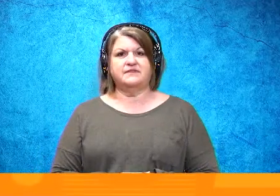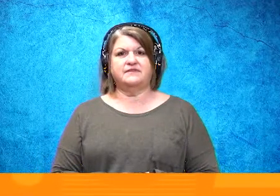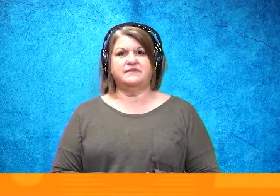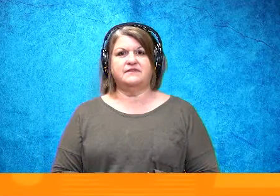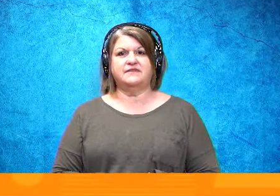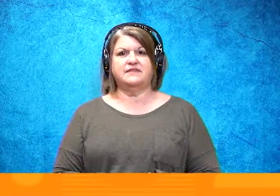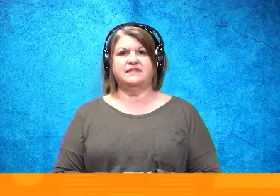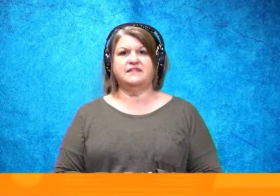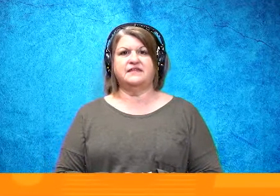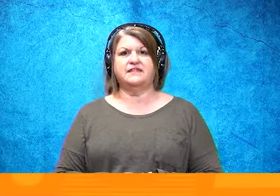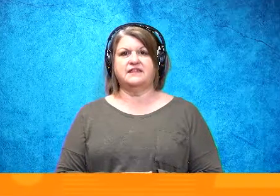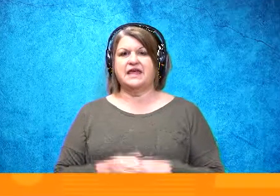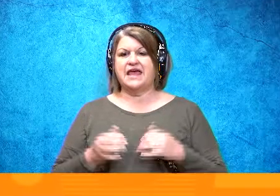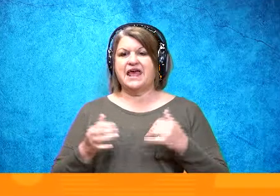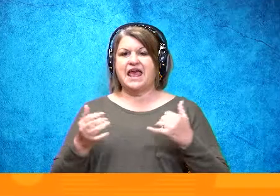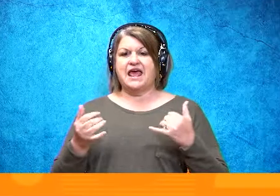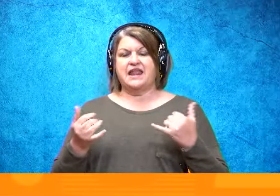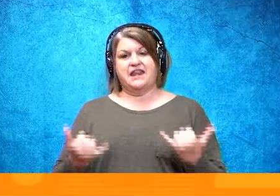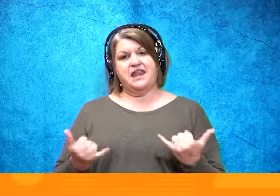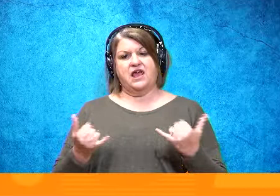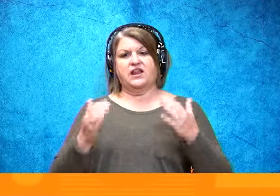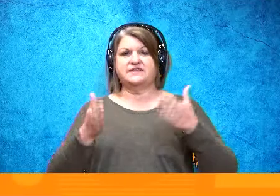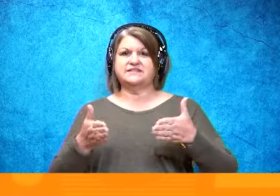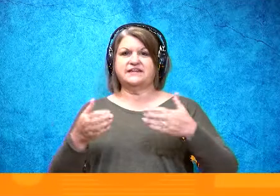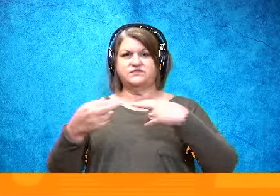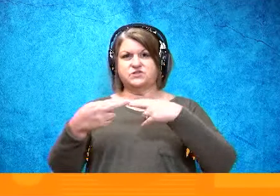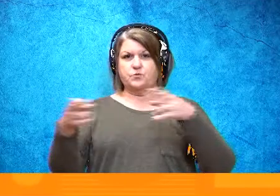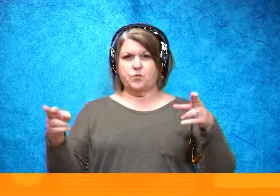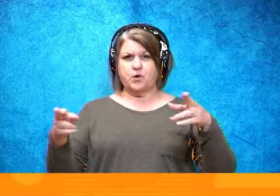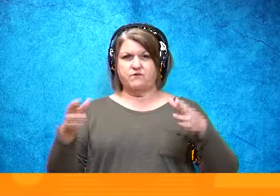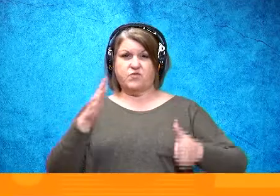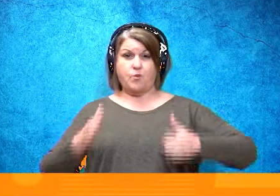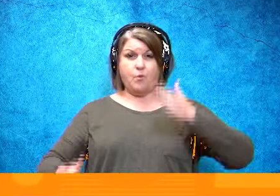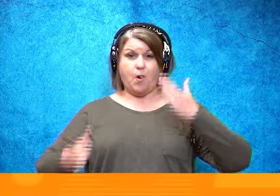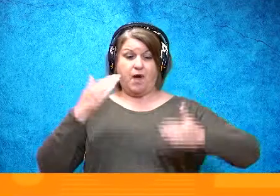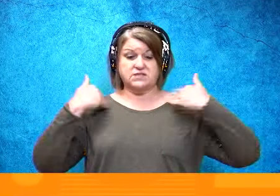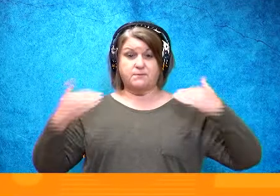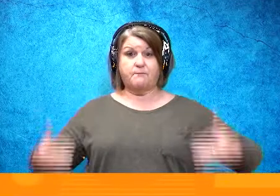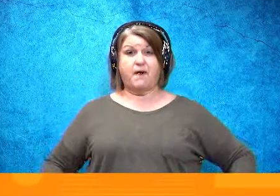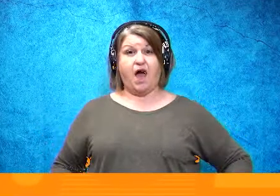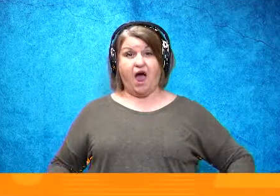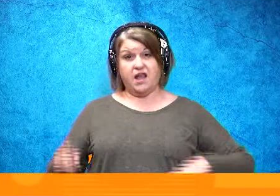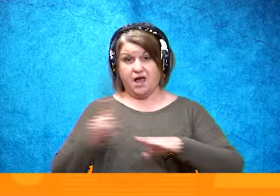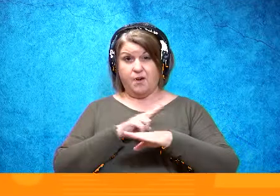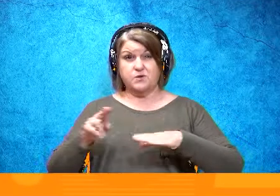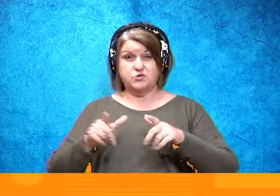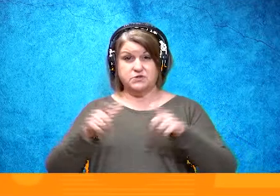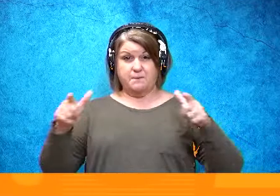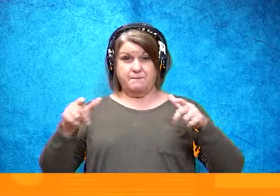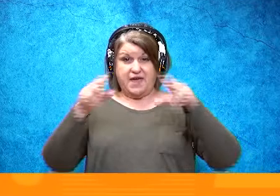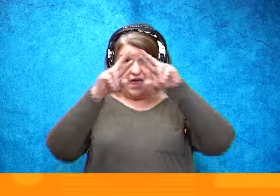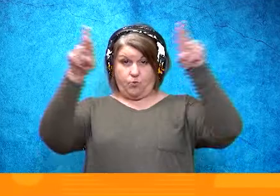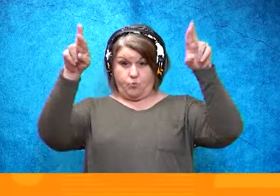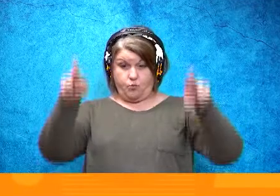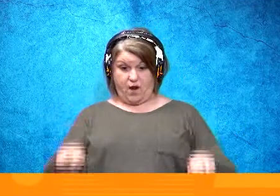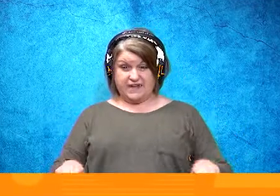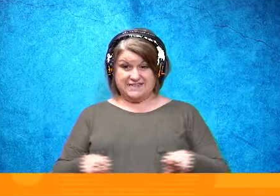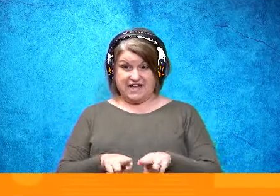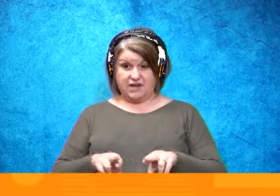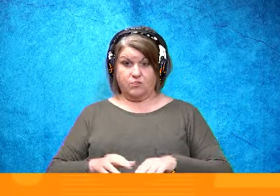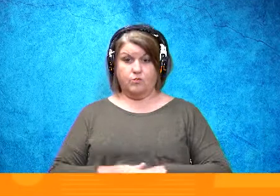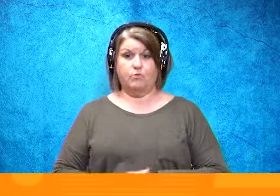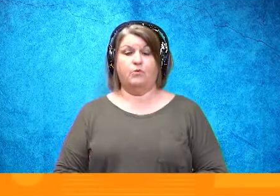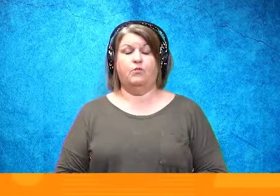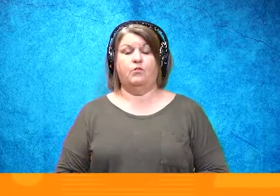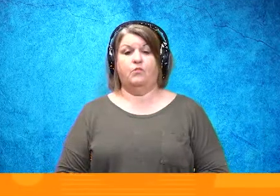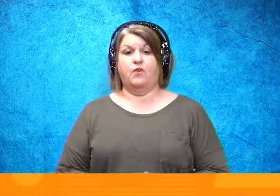Now let's leave a little room and do our robot's body. I'm going to use a big rectangle. Don't make it too small, make it kind of big. So I'm going to leave a little room